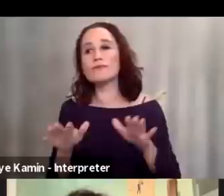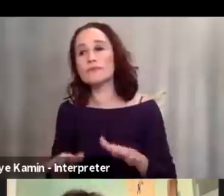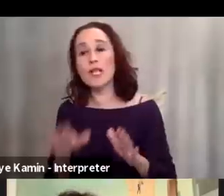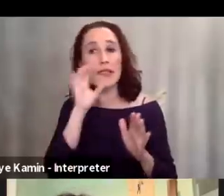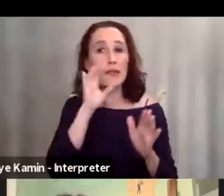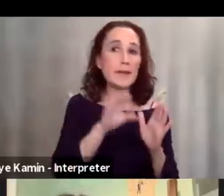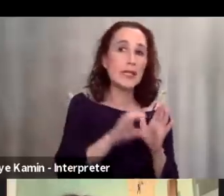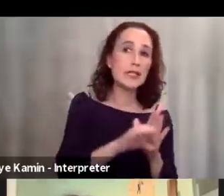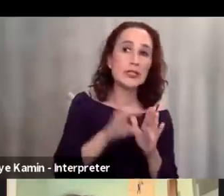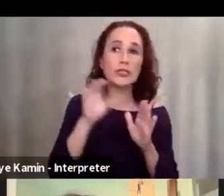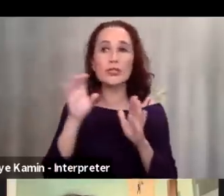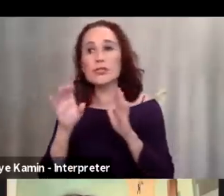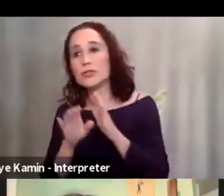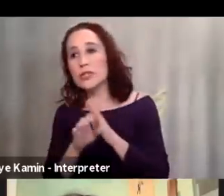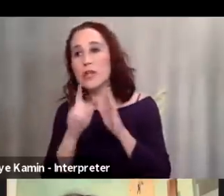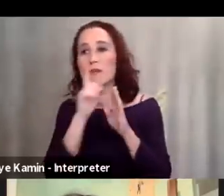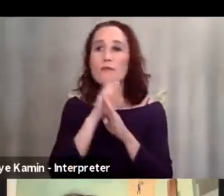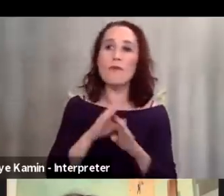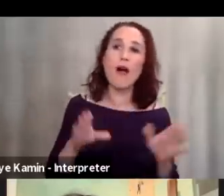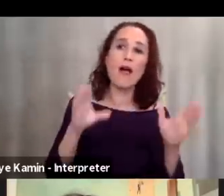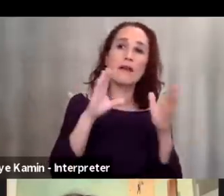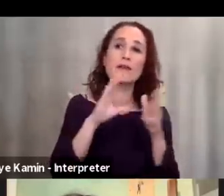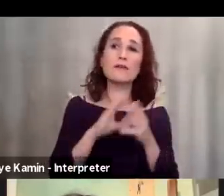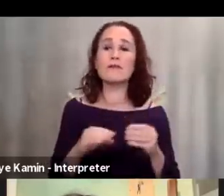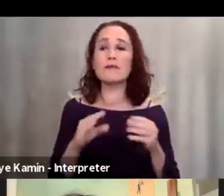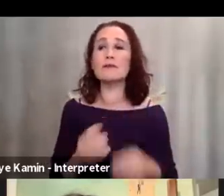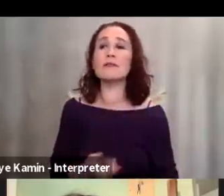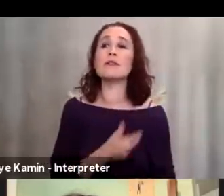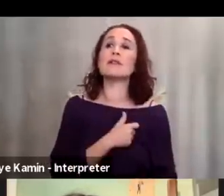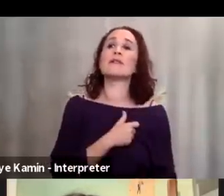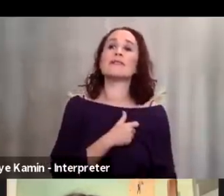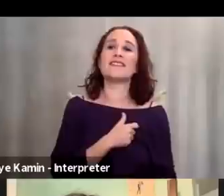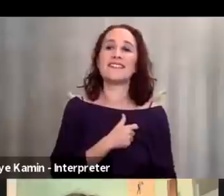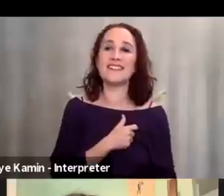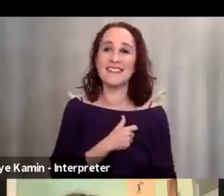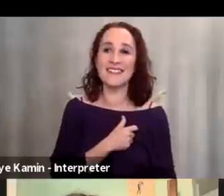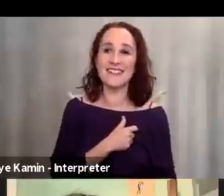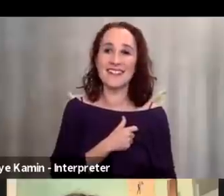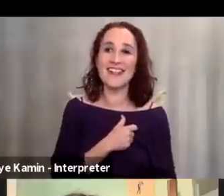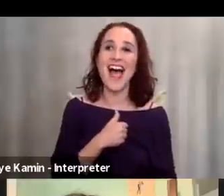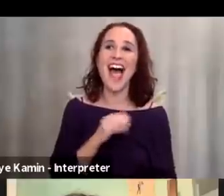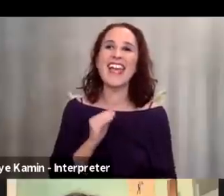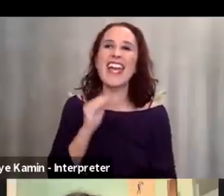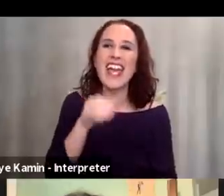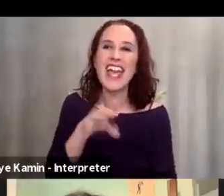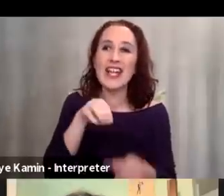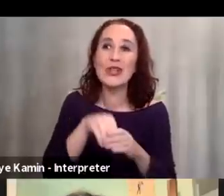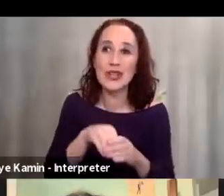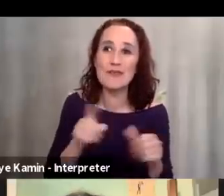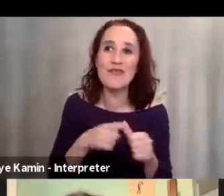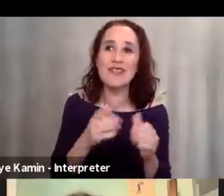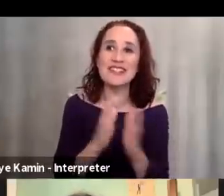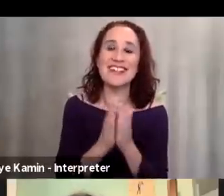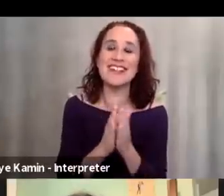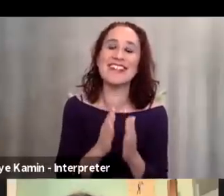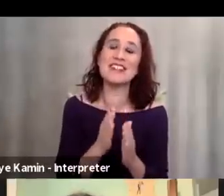story that was there has stuck with me so much that I actually snuck it into my debut novel. So there's a little